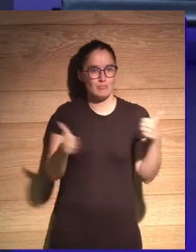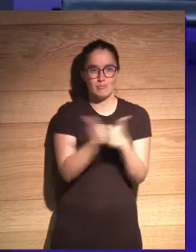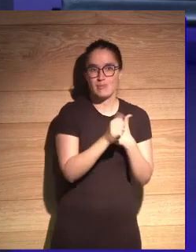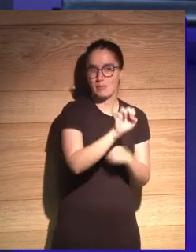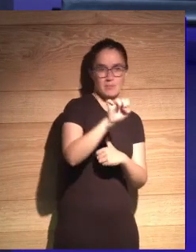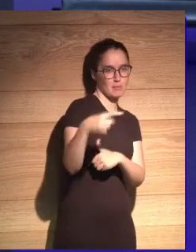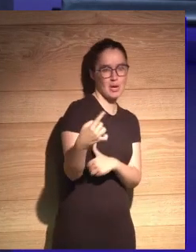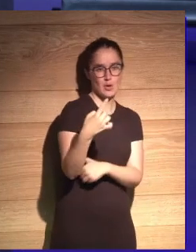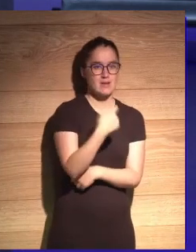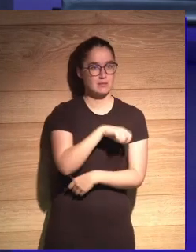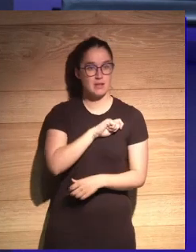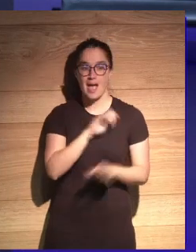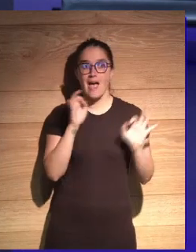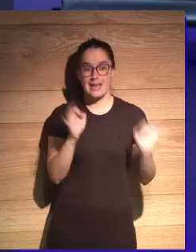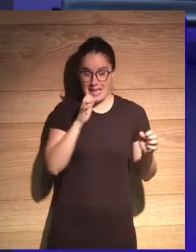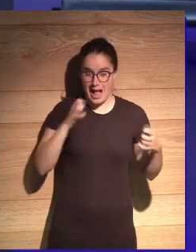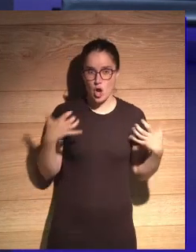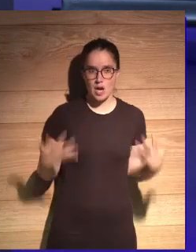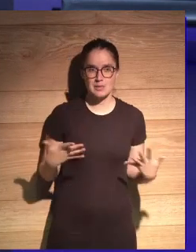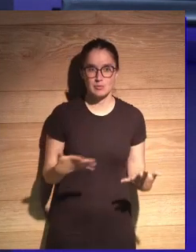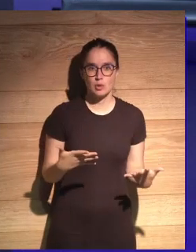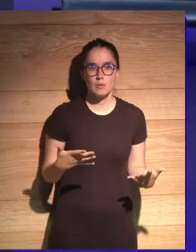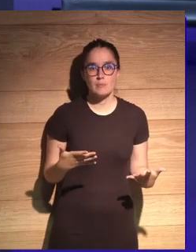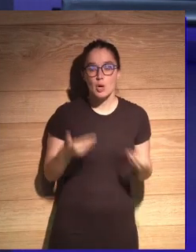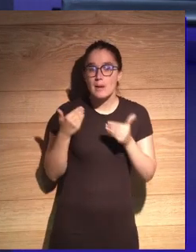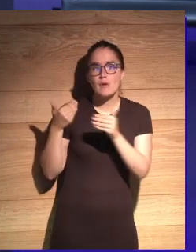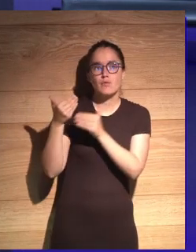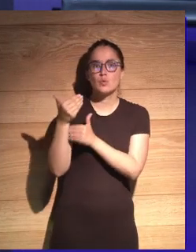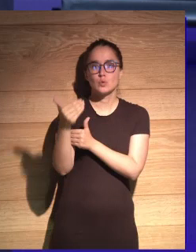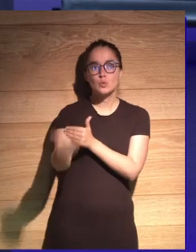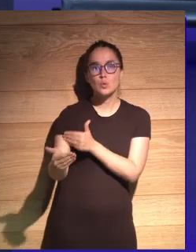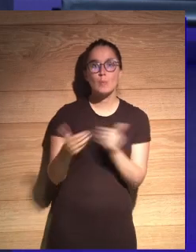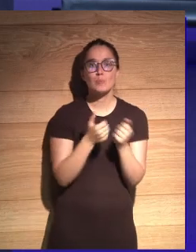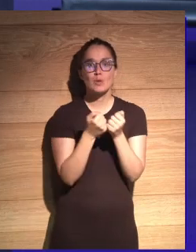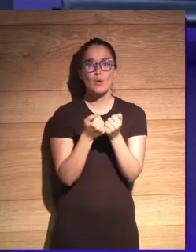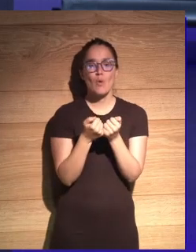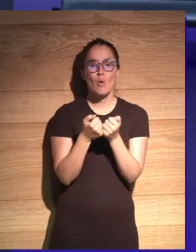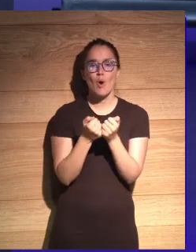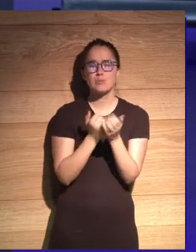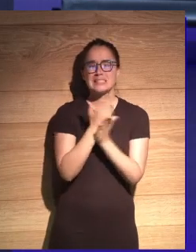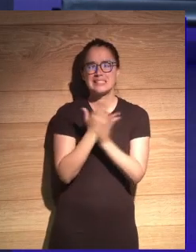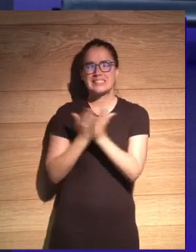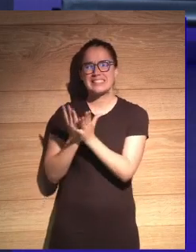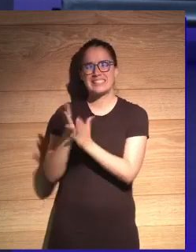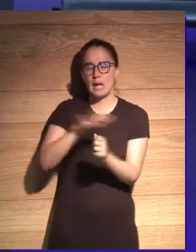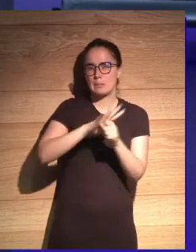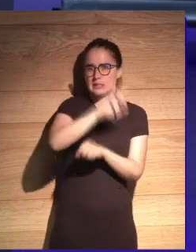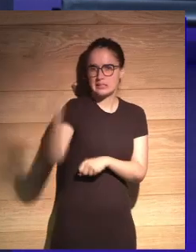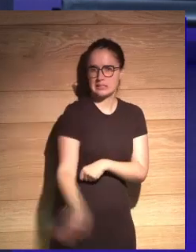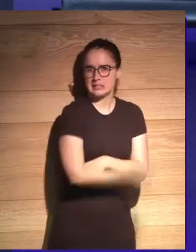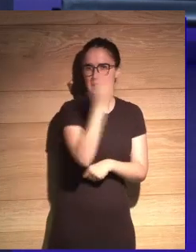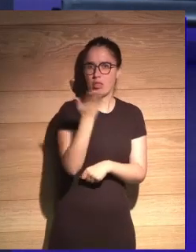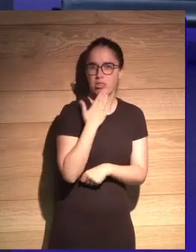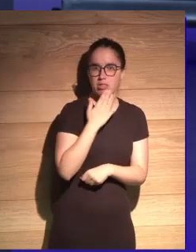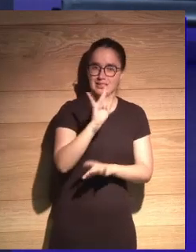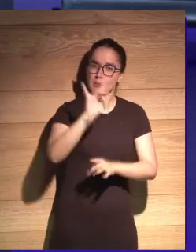is a reality and is the first leisure option. This is the present day. But in the future